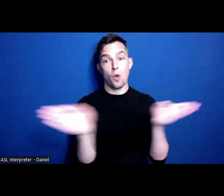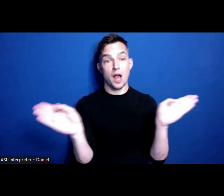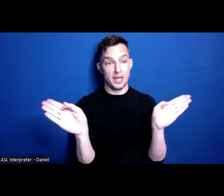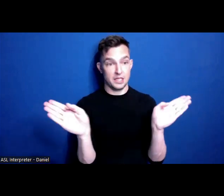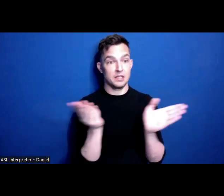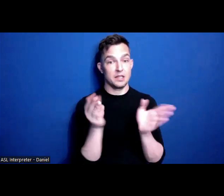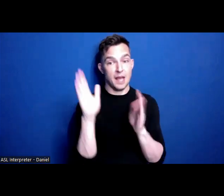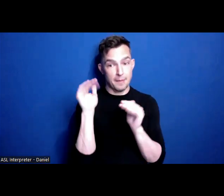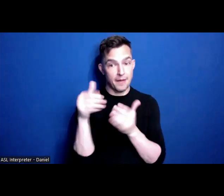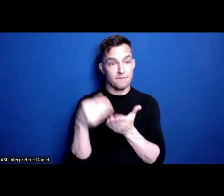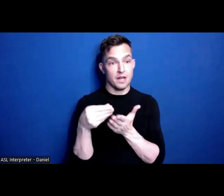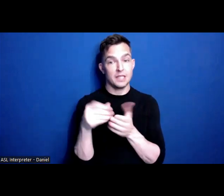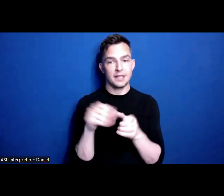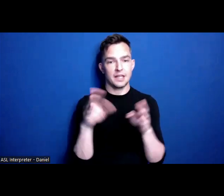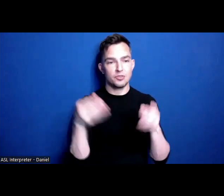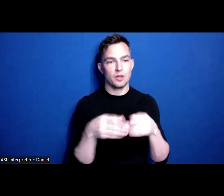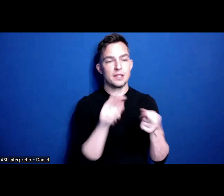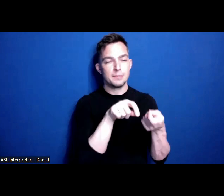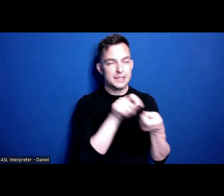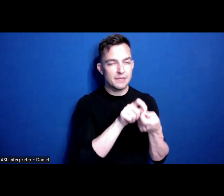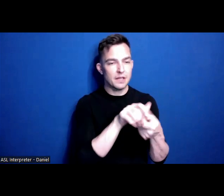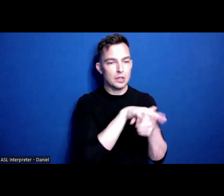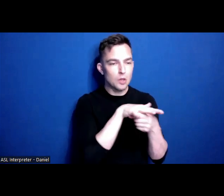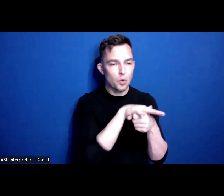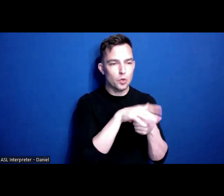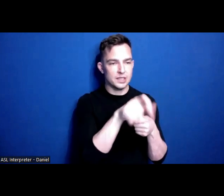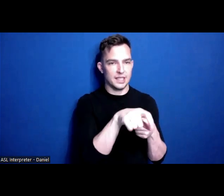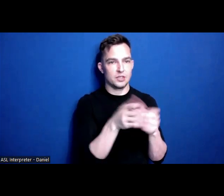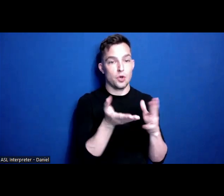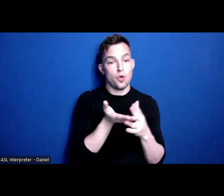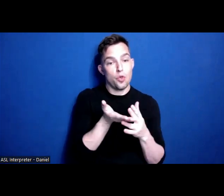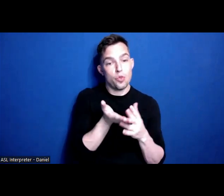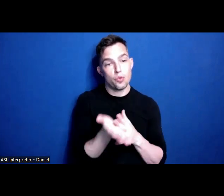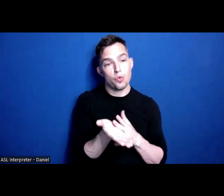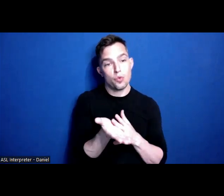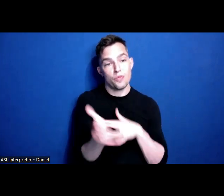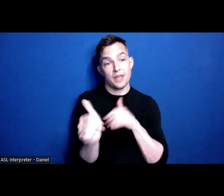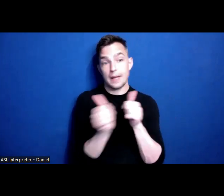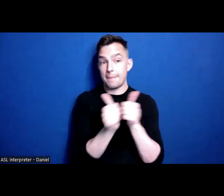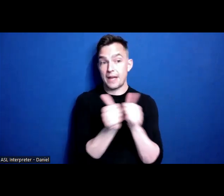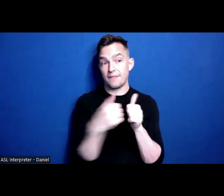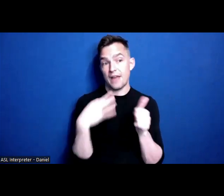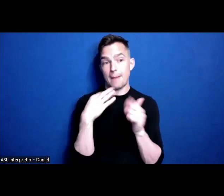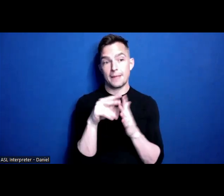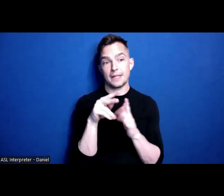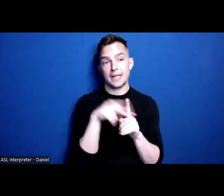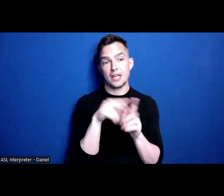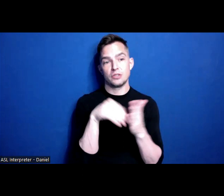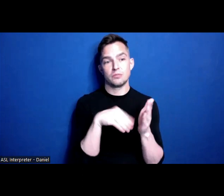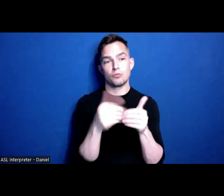funding, we're able to address specifically local needs through the competitive application